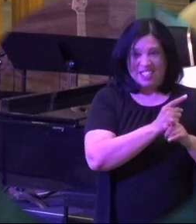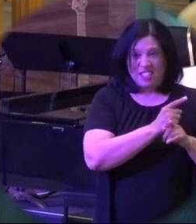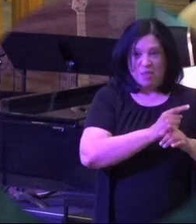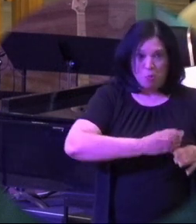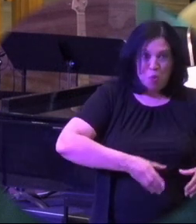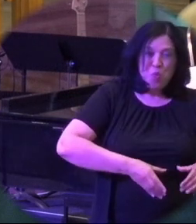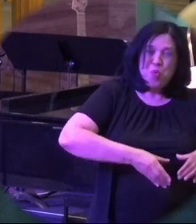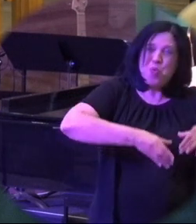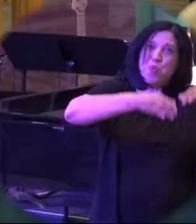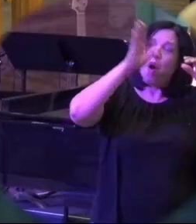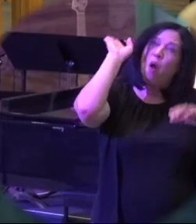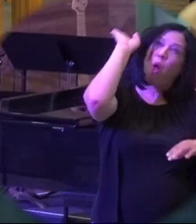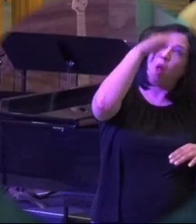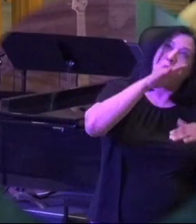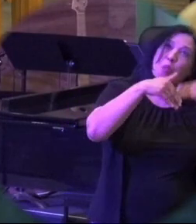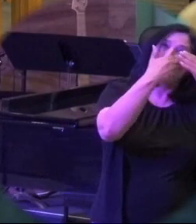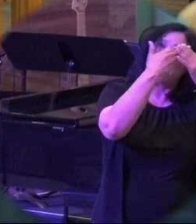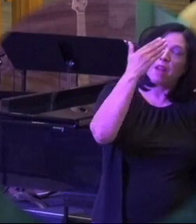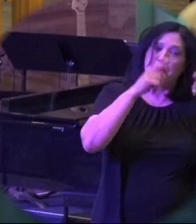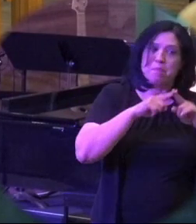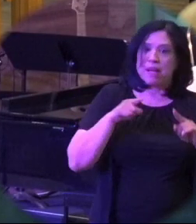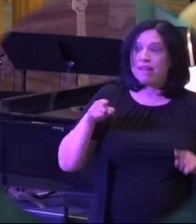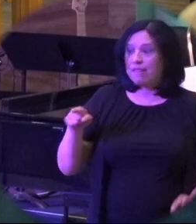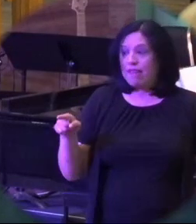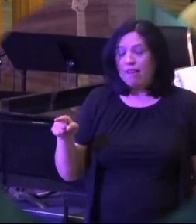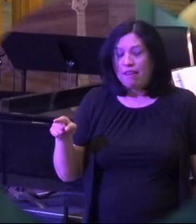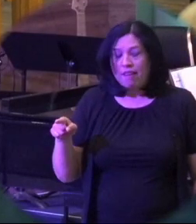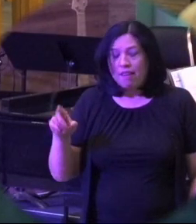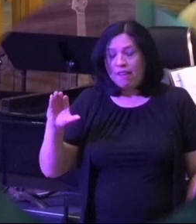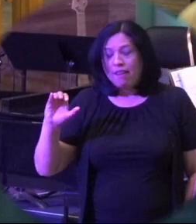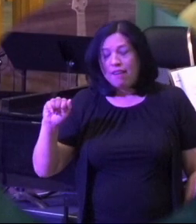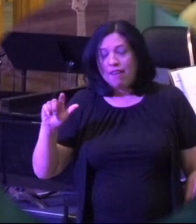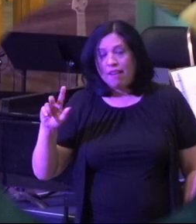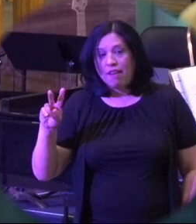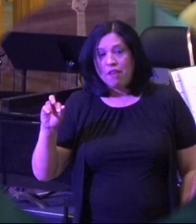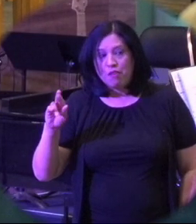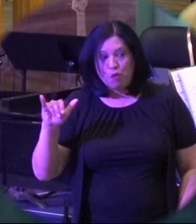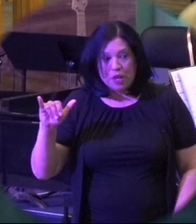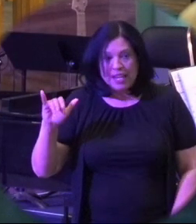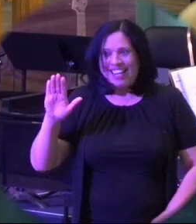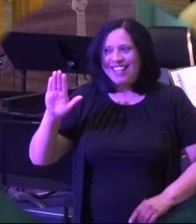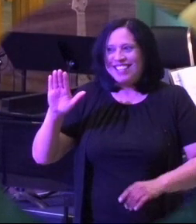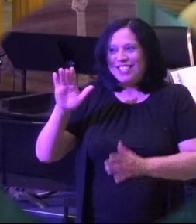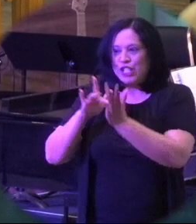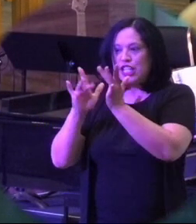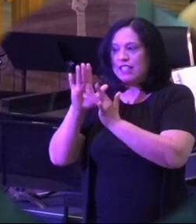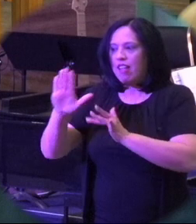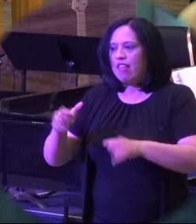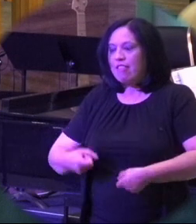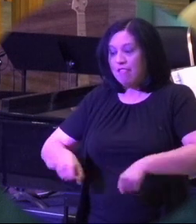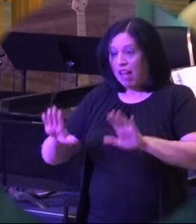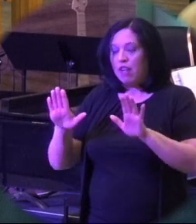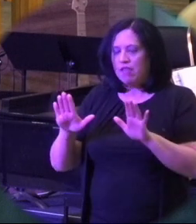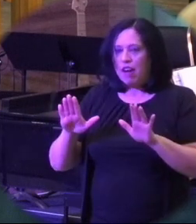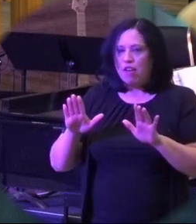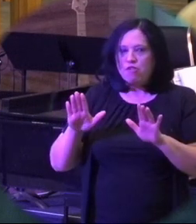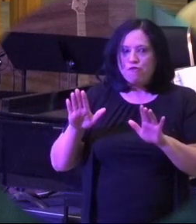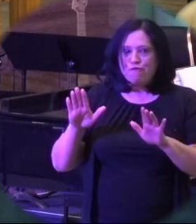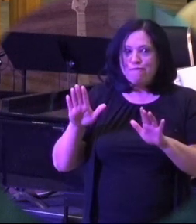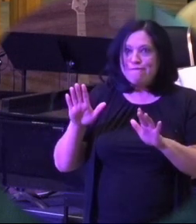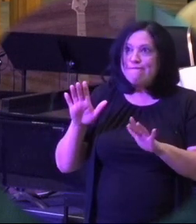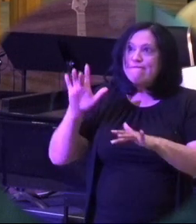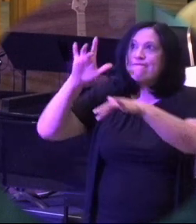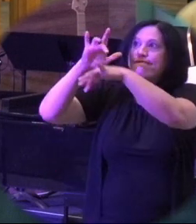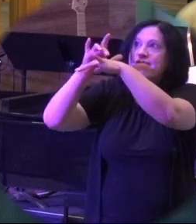it didn't. But at Calvary, Jesus' sacrifice does reach to the heavens. And God the Father accepts